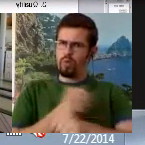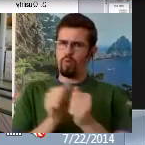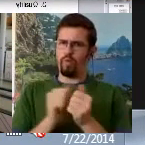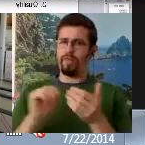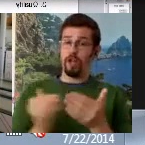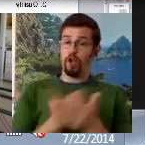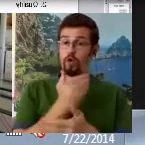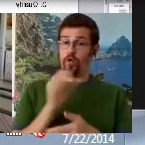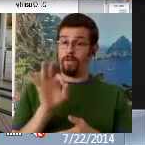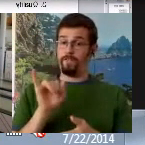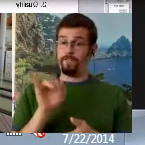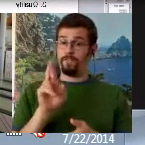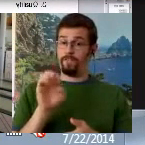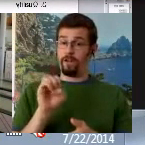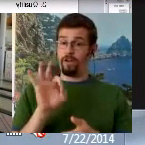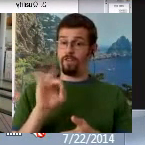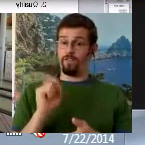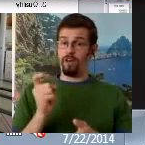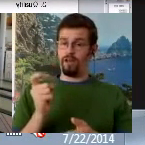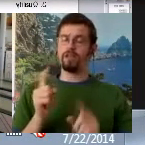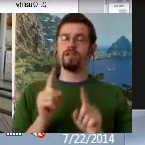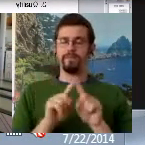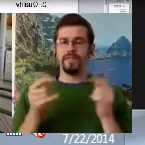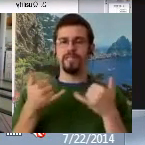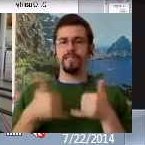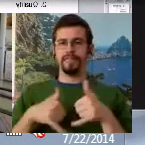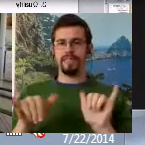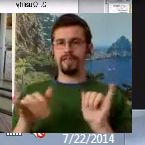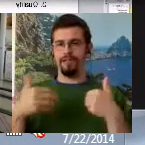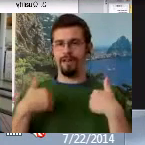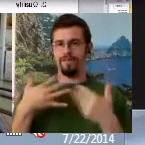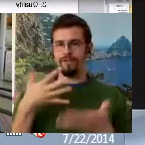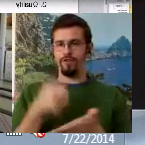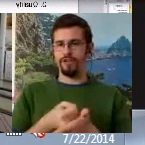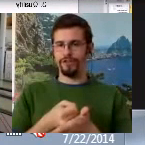still, there can be some crashing when you use this this font.